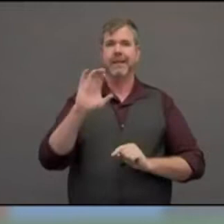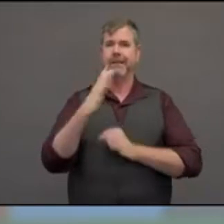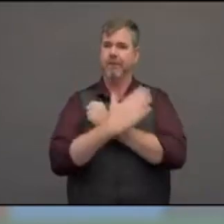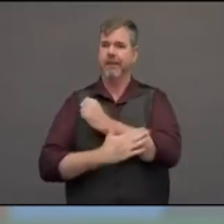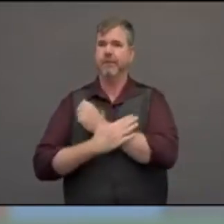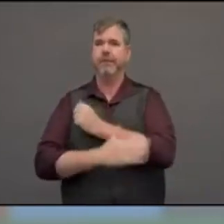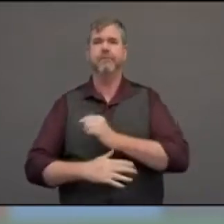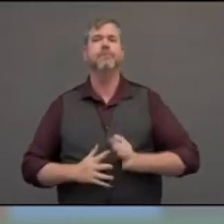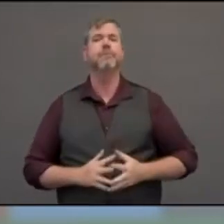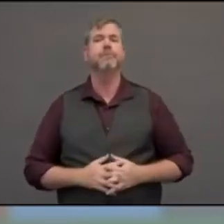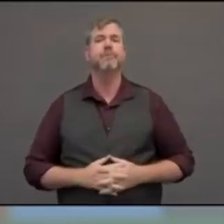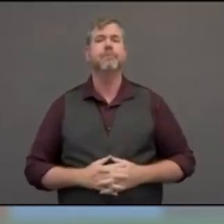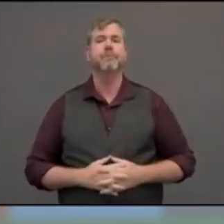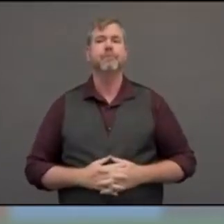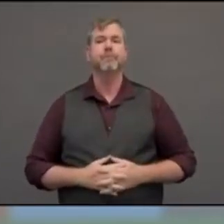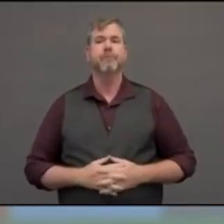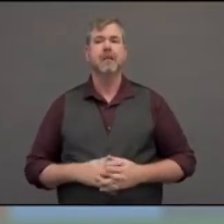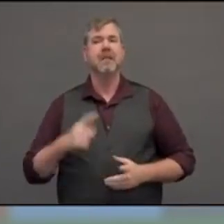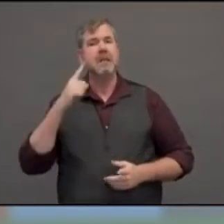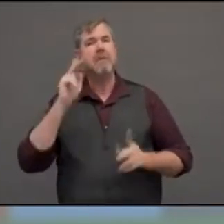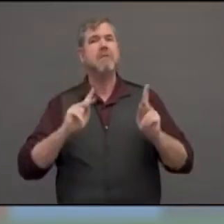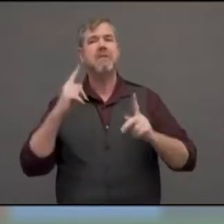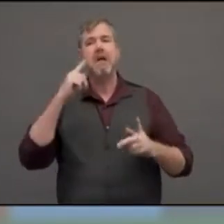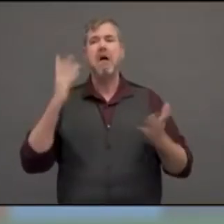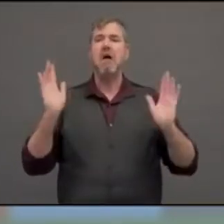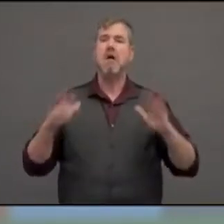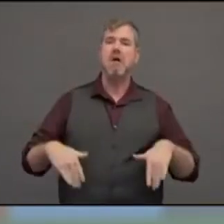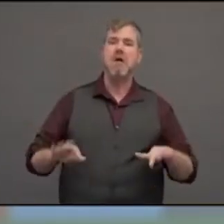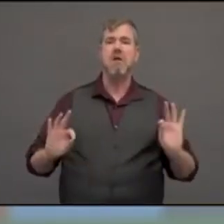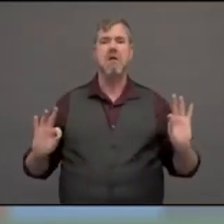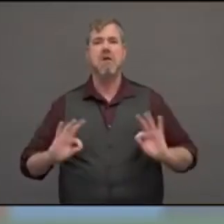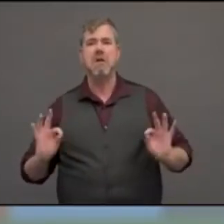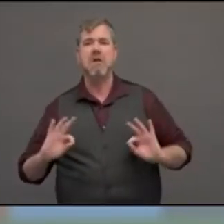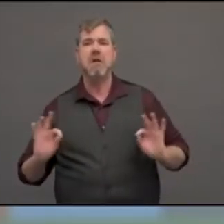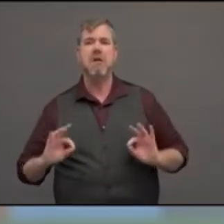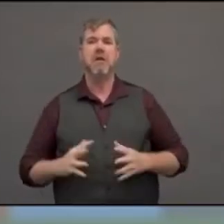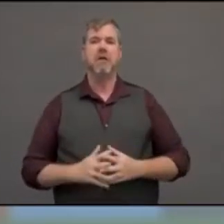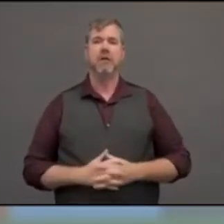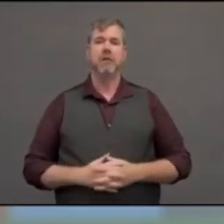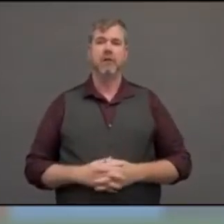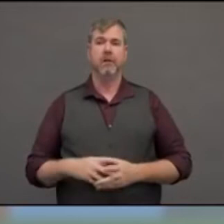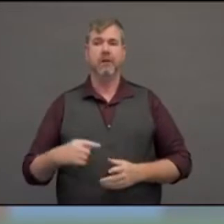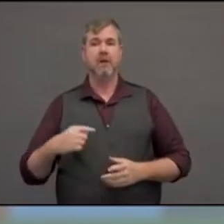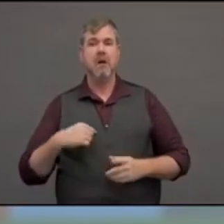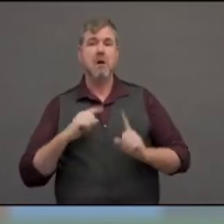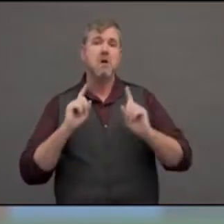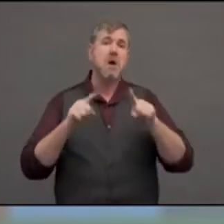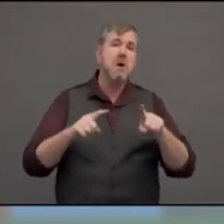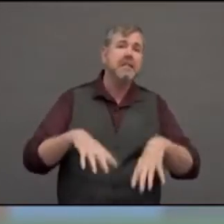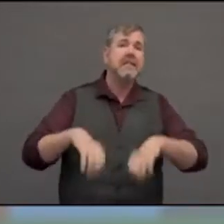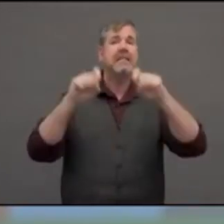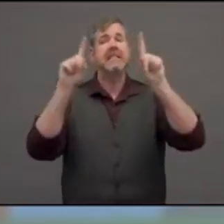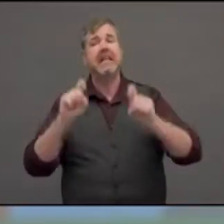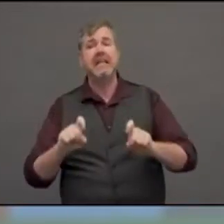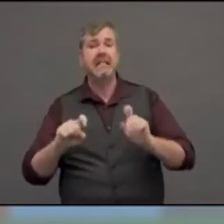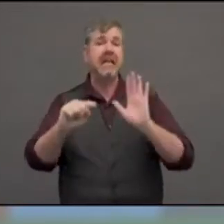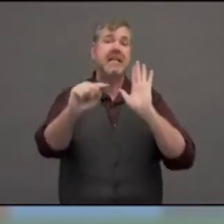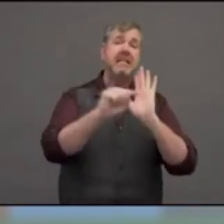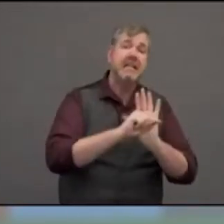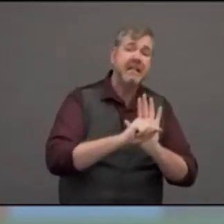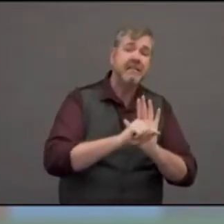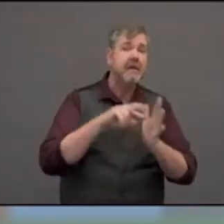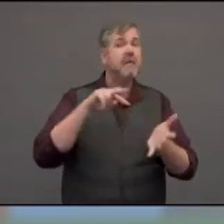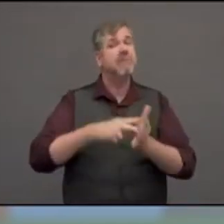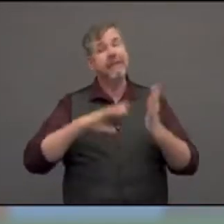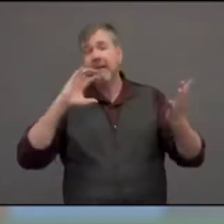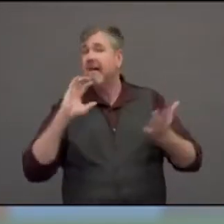this idea there's loopholes with this virus, go get tested. You test negative, that's permission to party. It's not. There's no loopholes with this